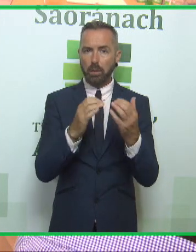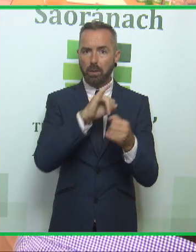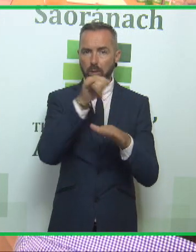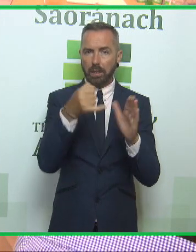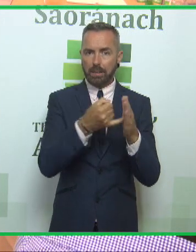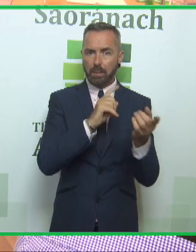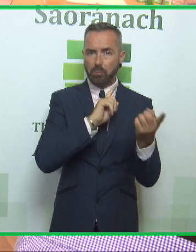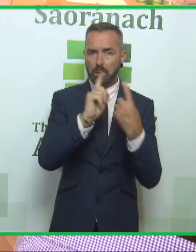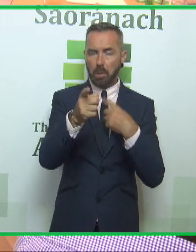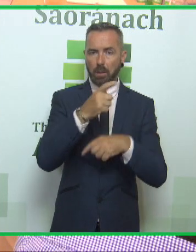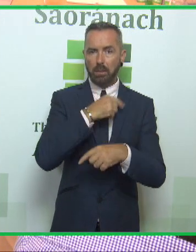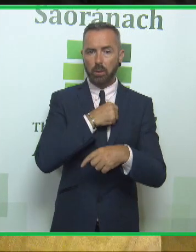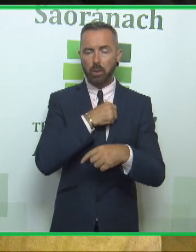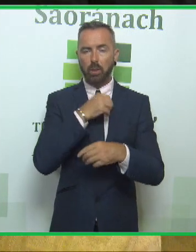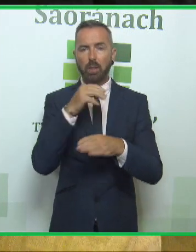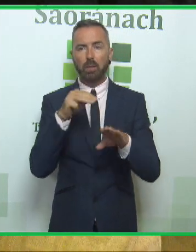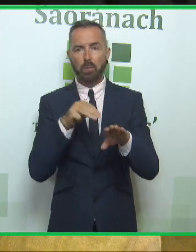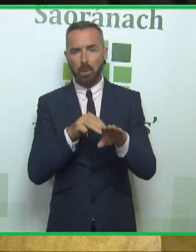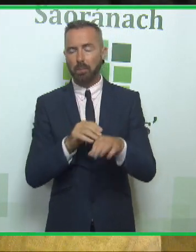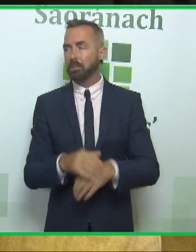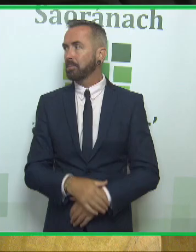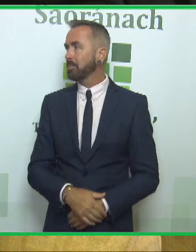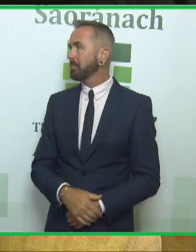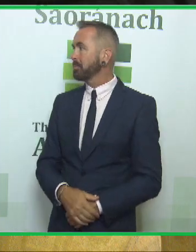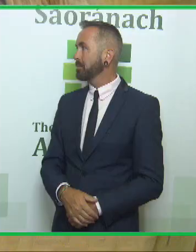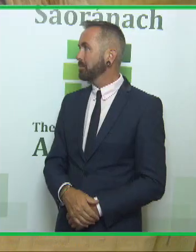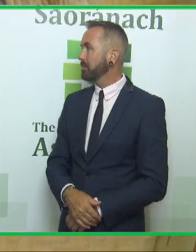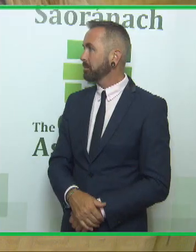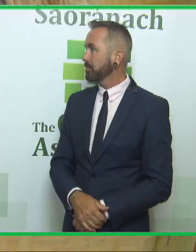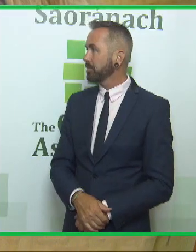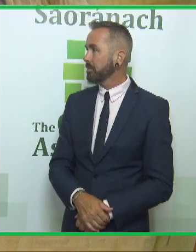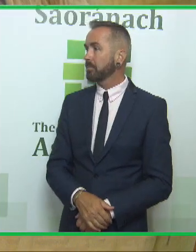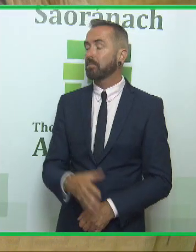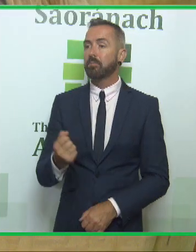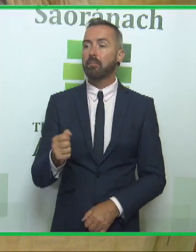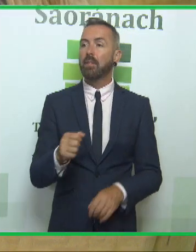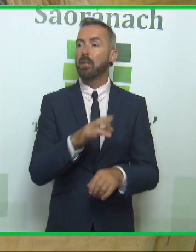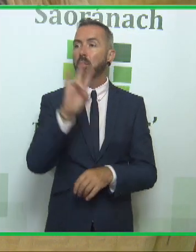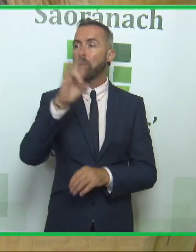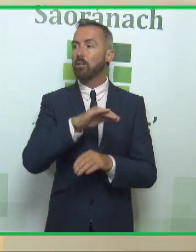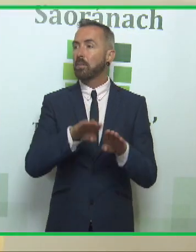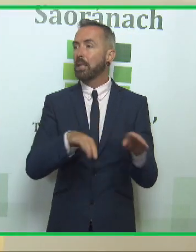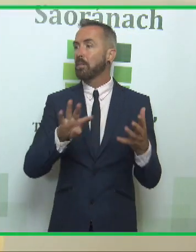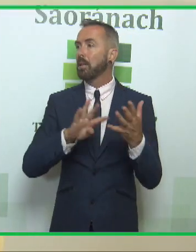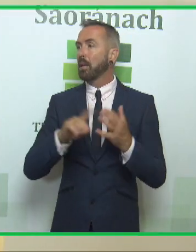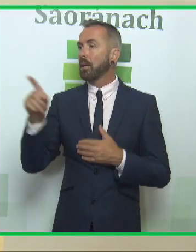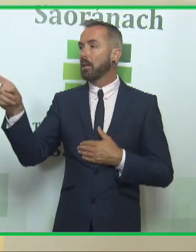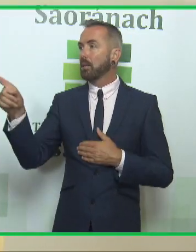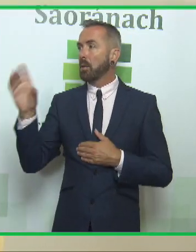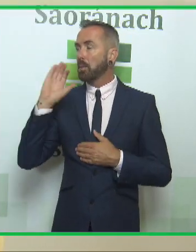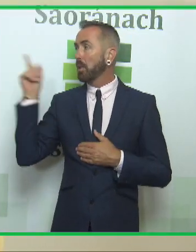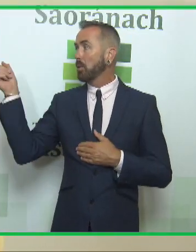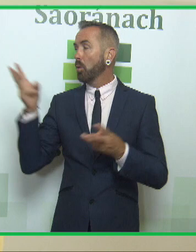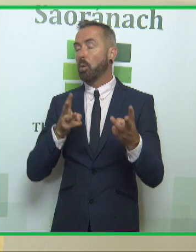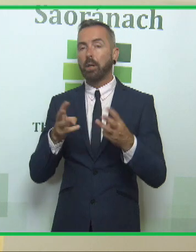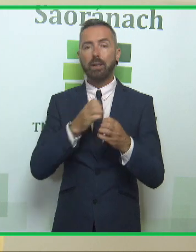response to the problem of So Dan, just go to the question from Table 9 then, because you're working day in, day out with